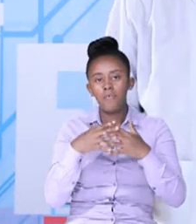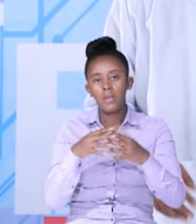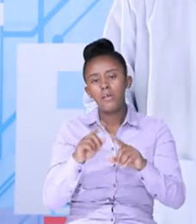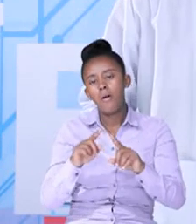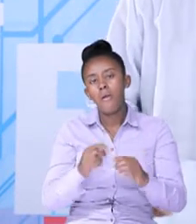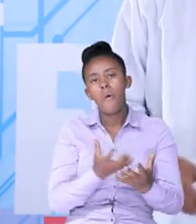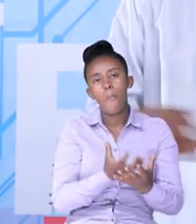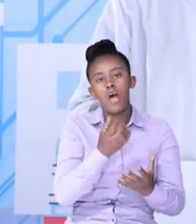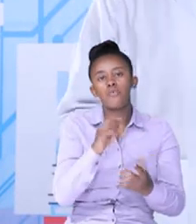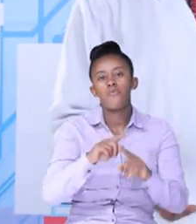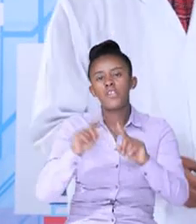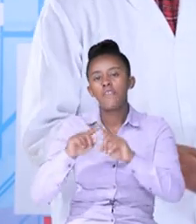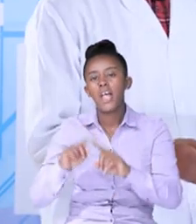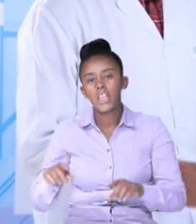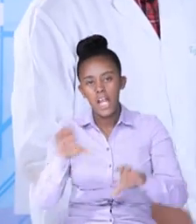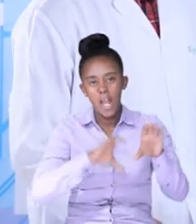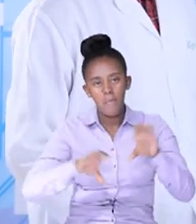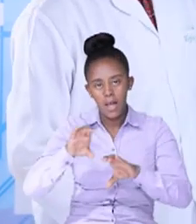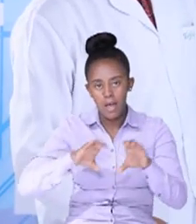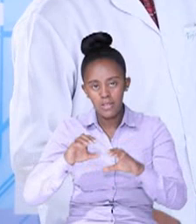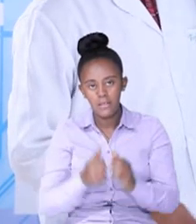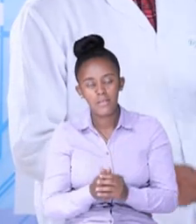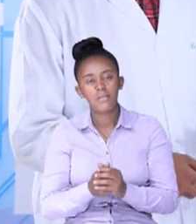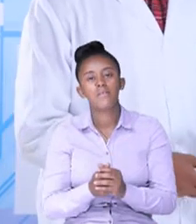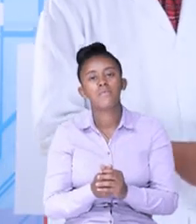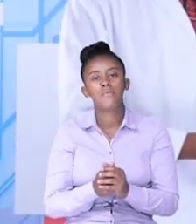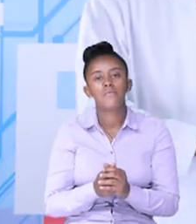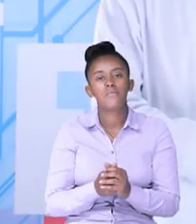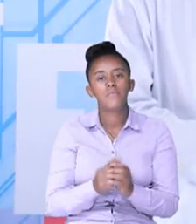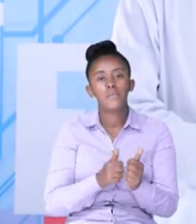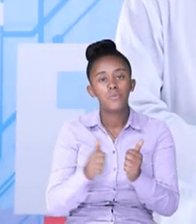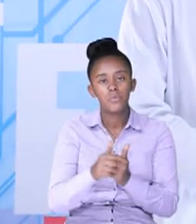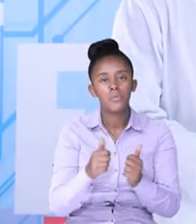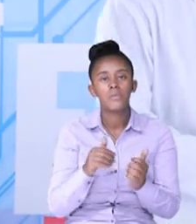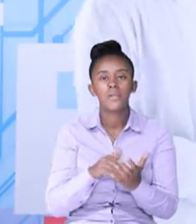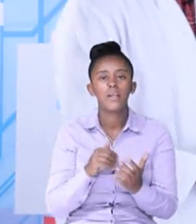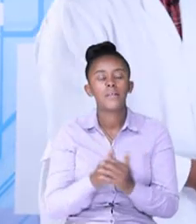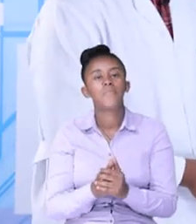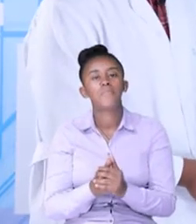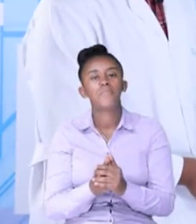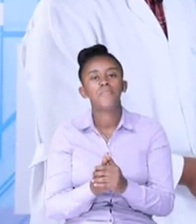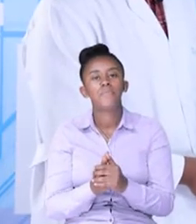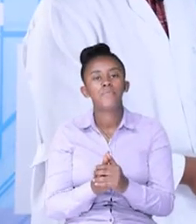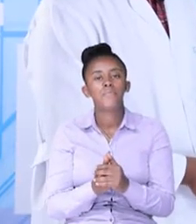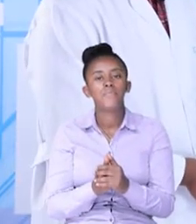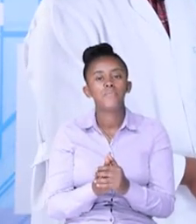of different chemicals or isotopes. Let's proceed again.